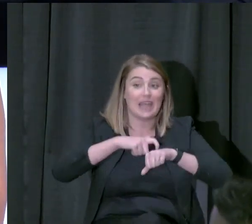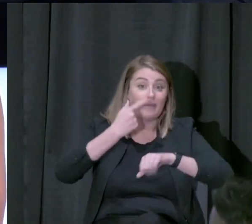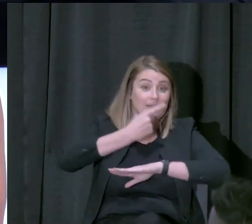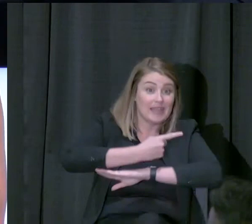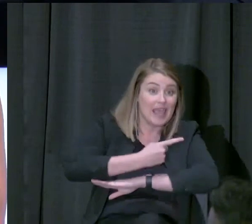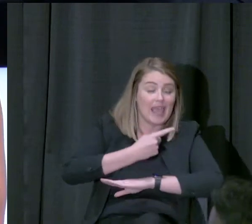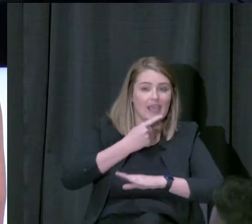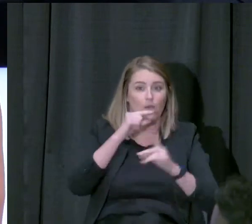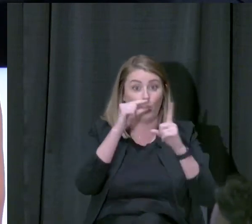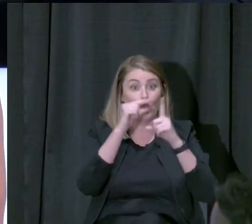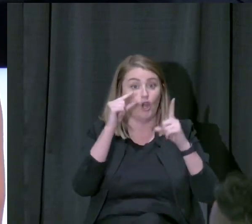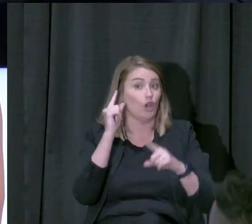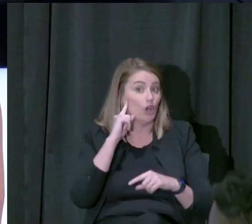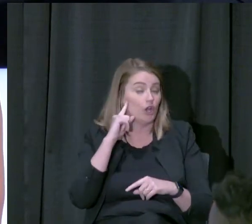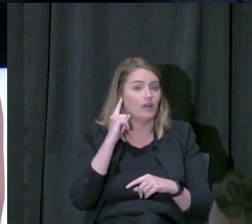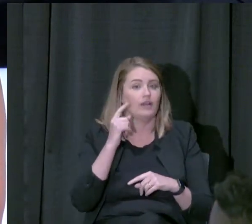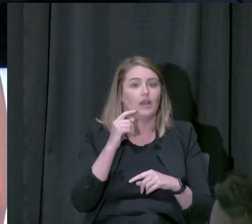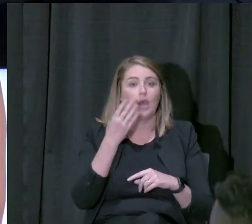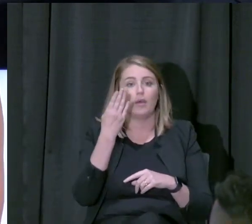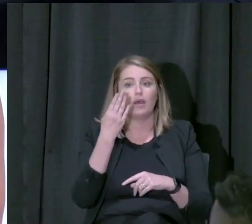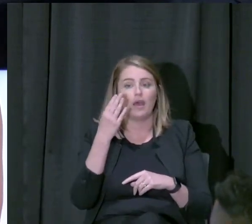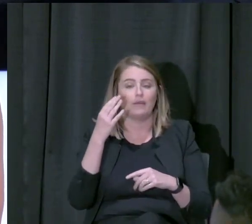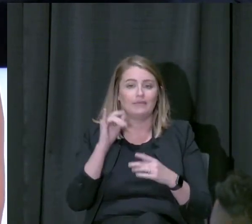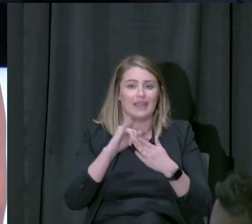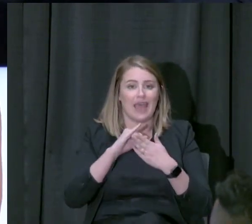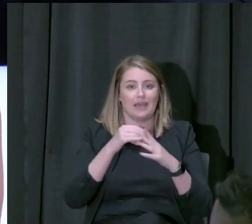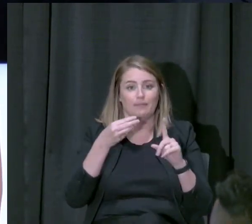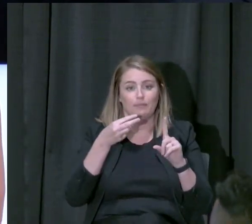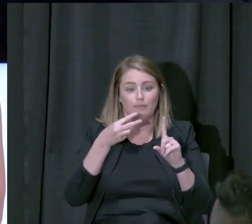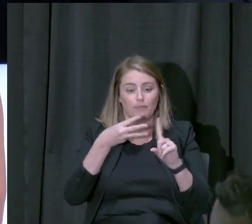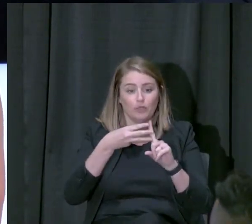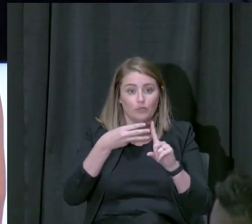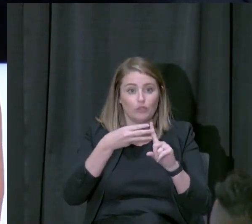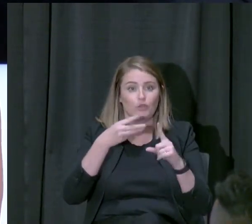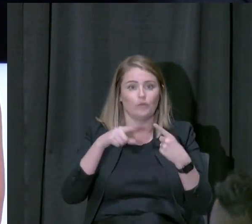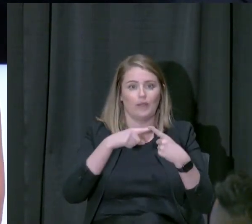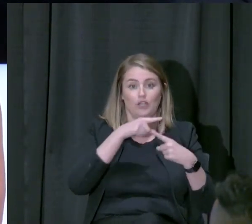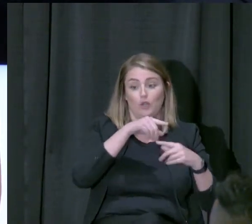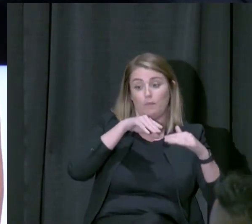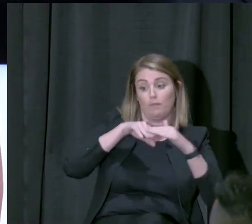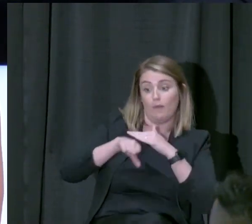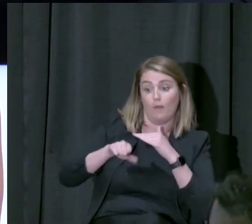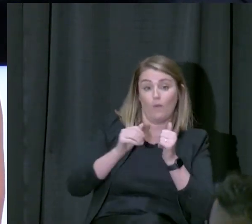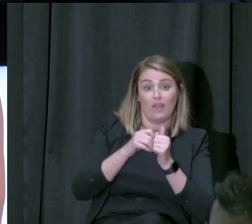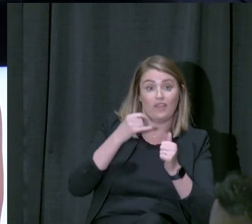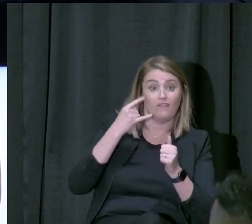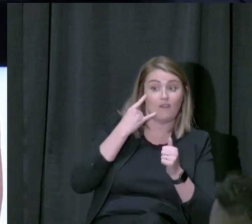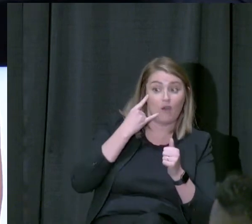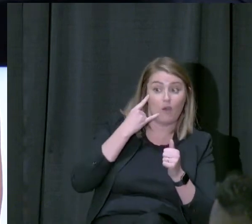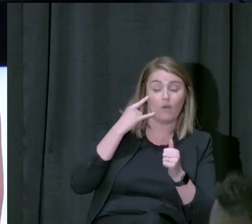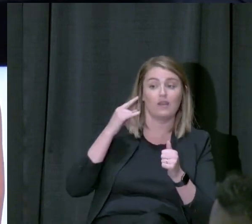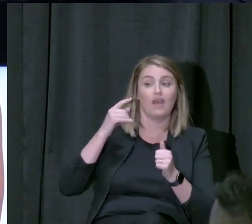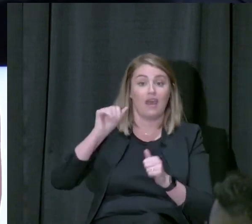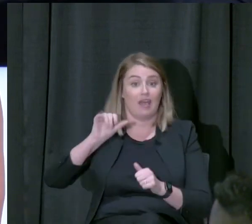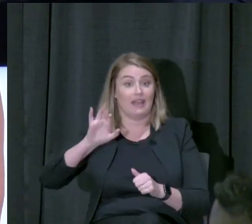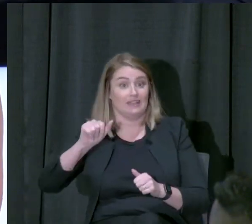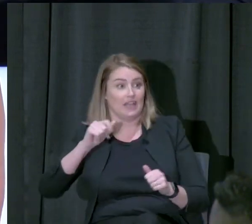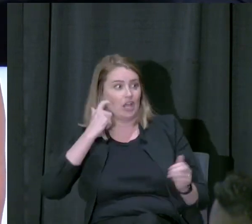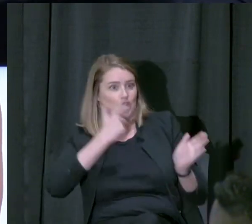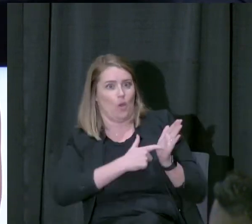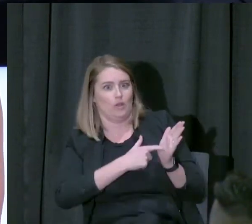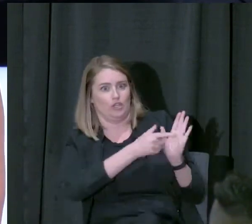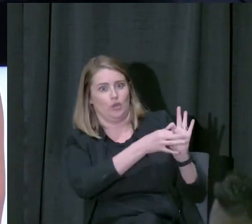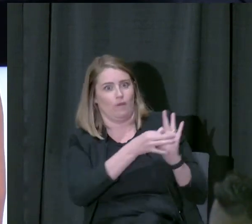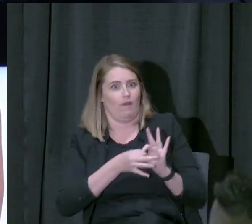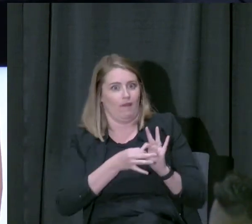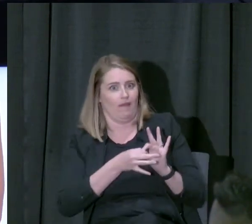certain words, Bluetooth-based presence detection, so that when you walk in the room with your phone, then Alexa can detect you've walked in the room, and maybe you want it to